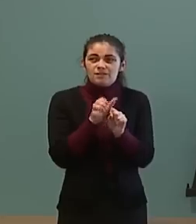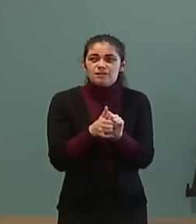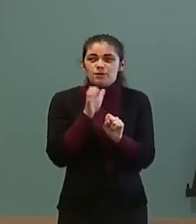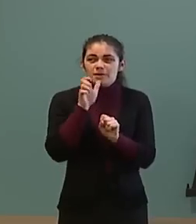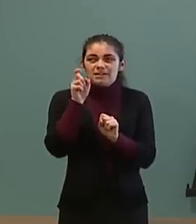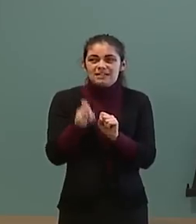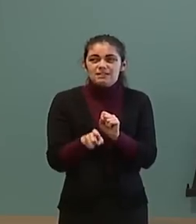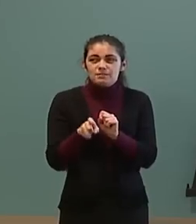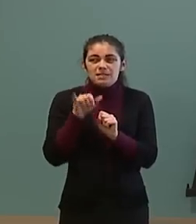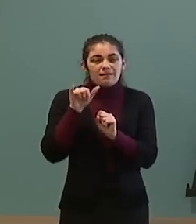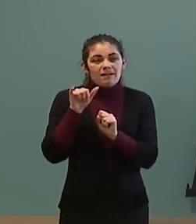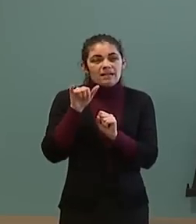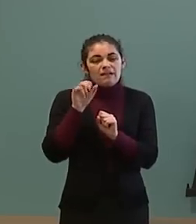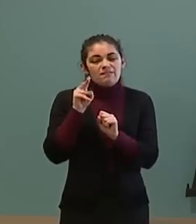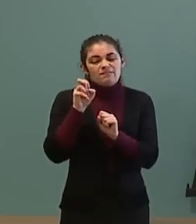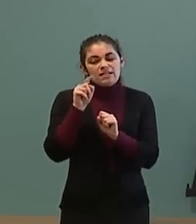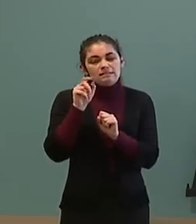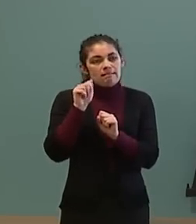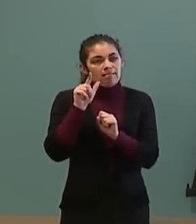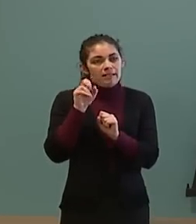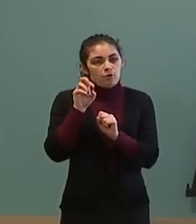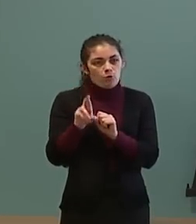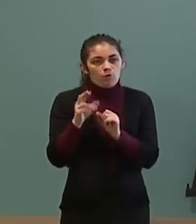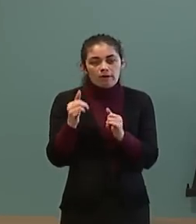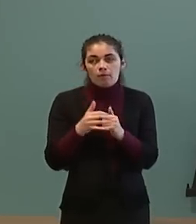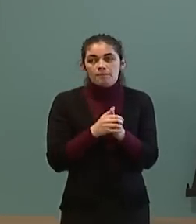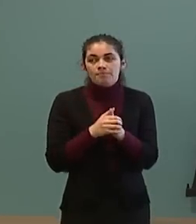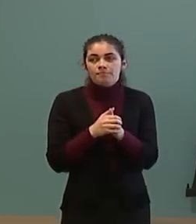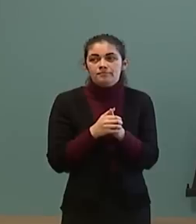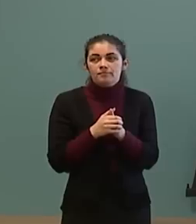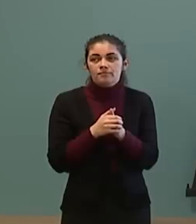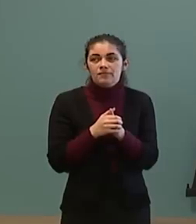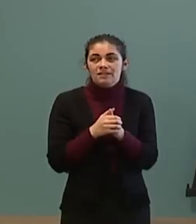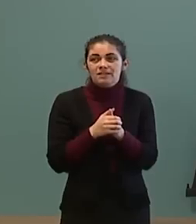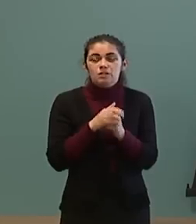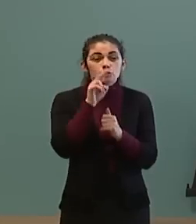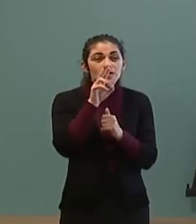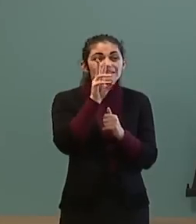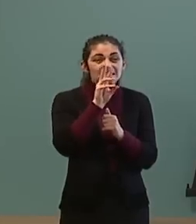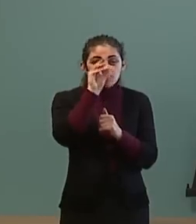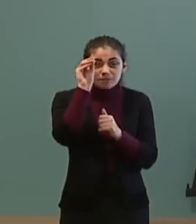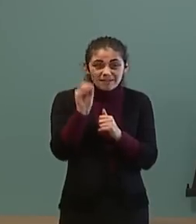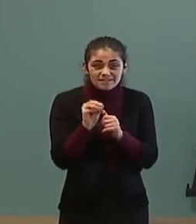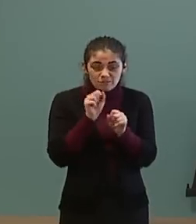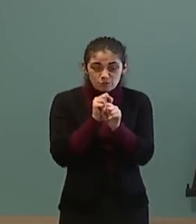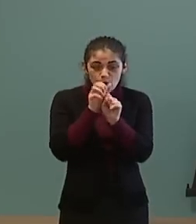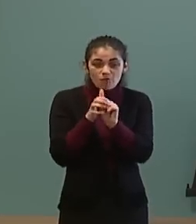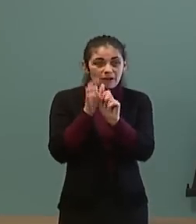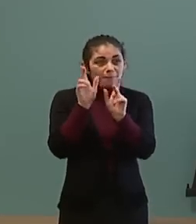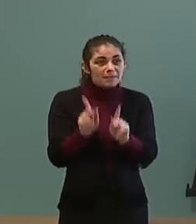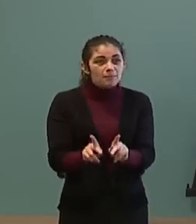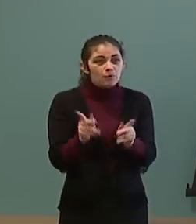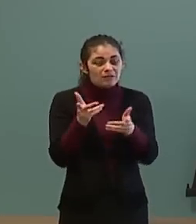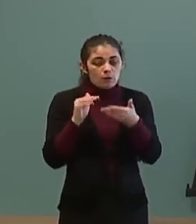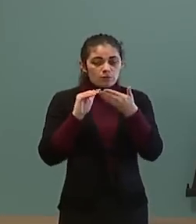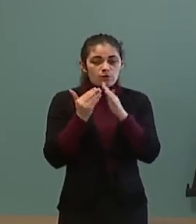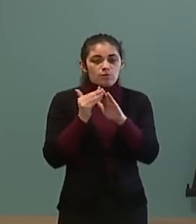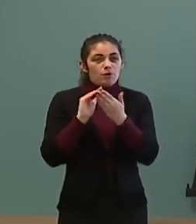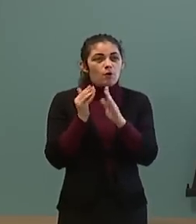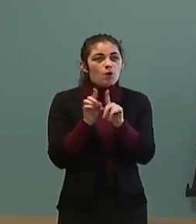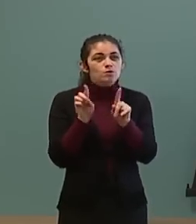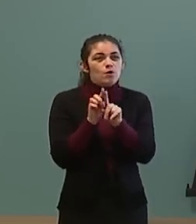to be intubated or be on a ventilator at this time. We also have 26% of our COVID-19 infections in this community